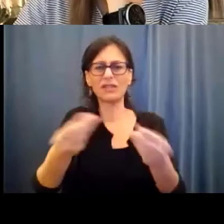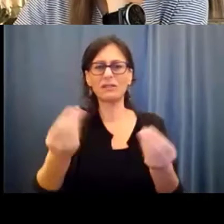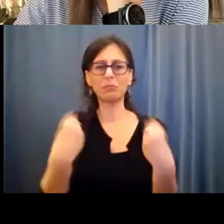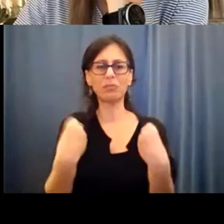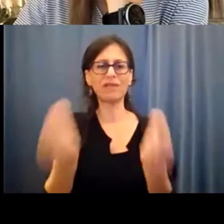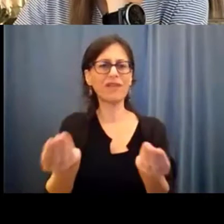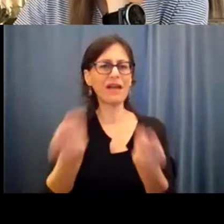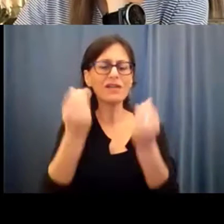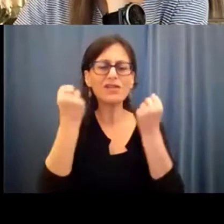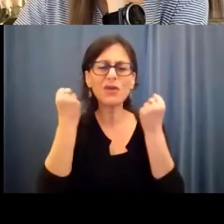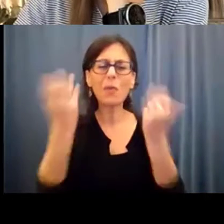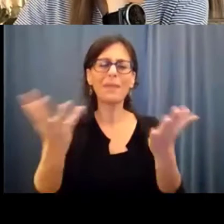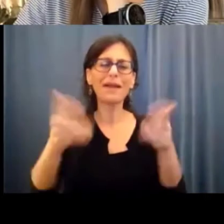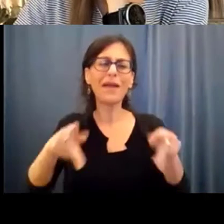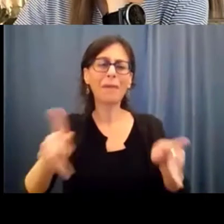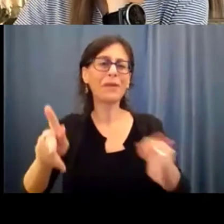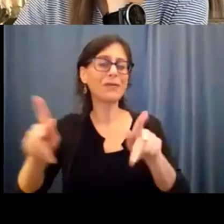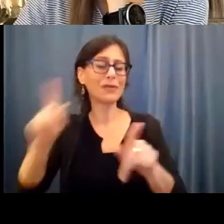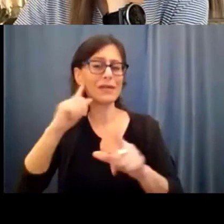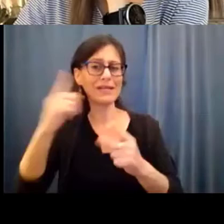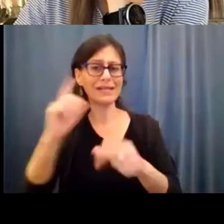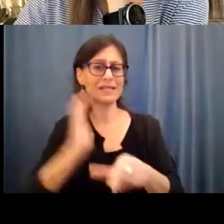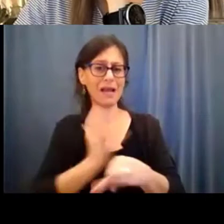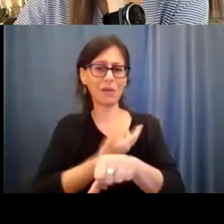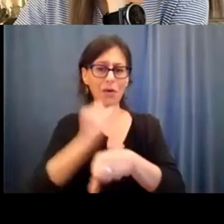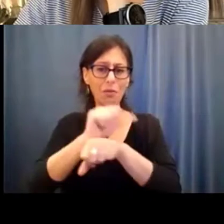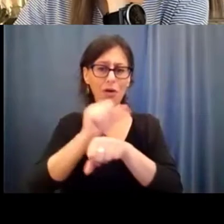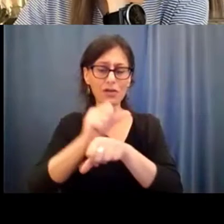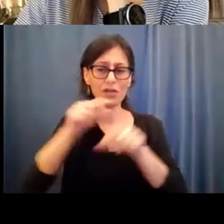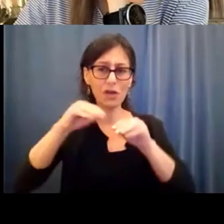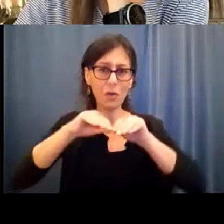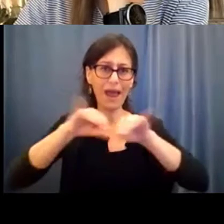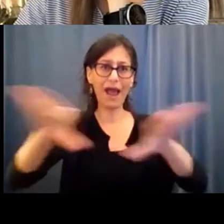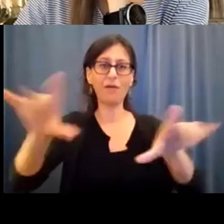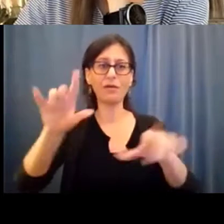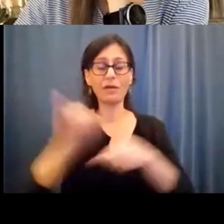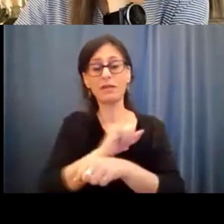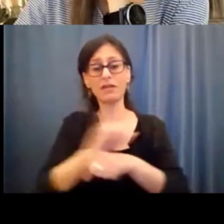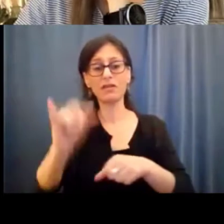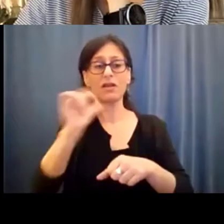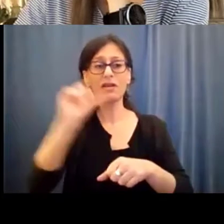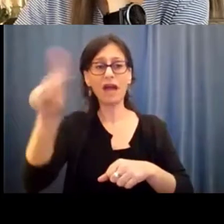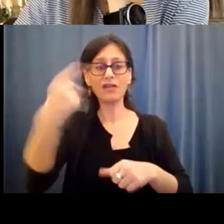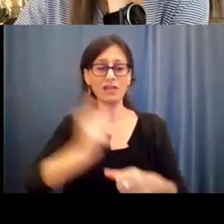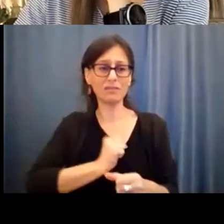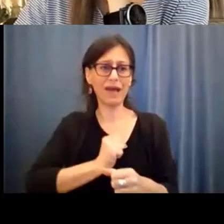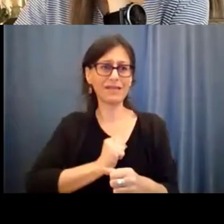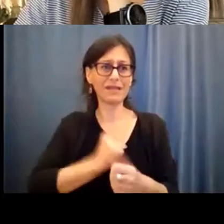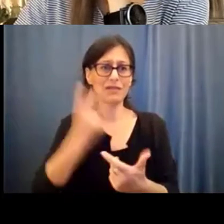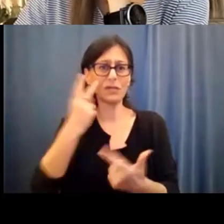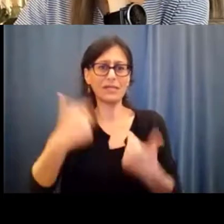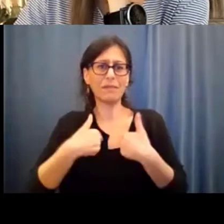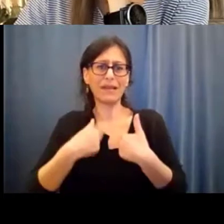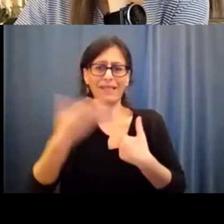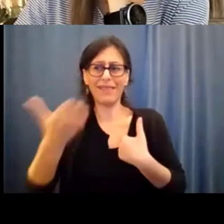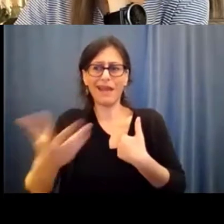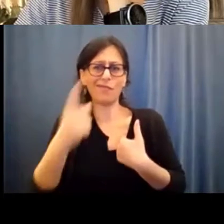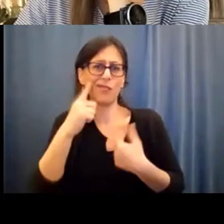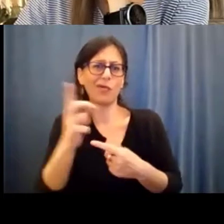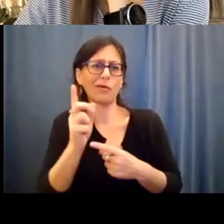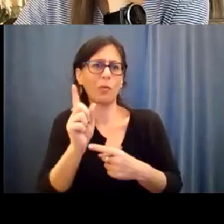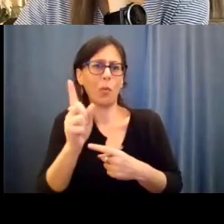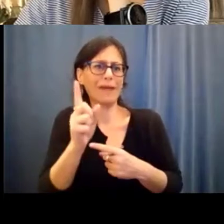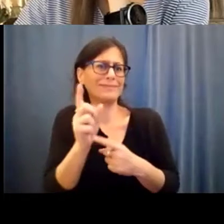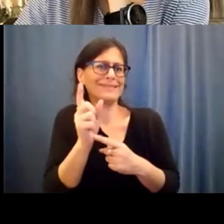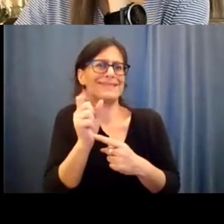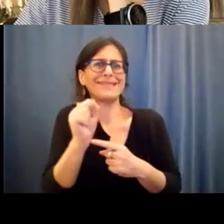opportunities to get the work out there to the industry. And, not just for myself, because you see my hand in the movie for a few seconds, but really